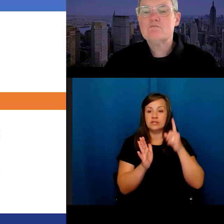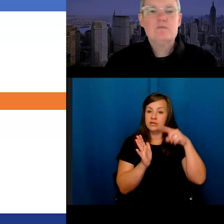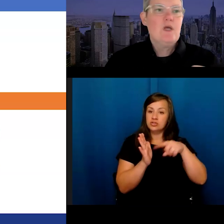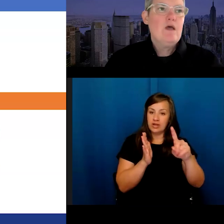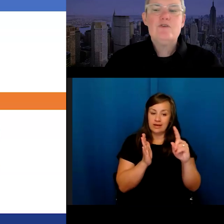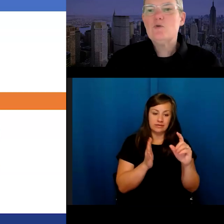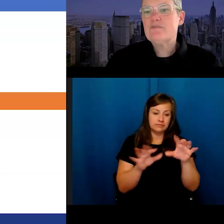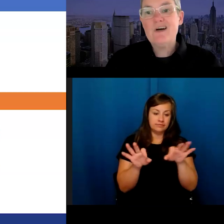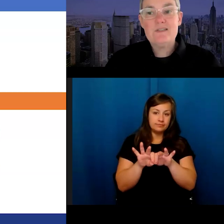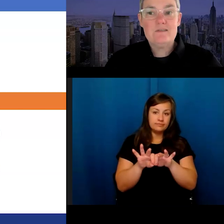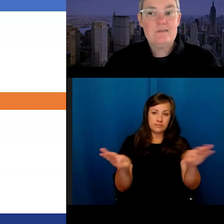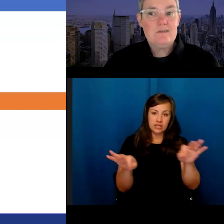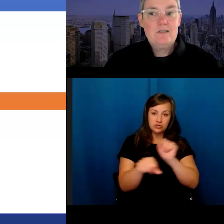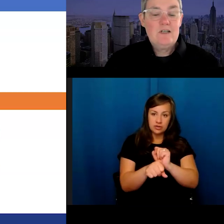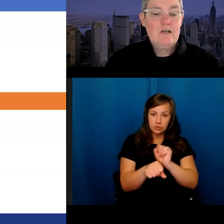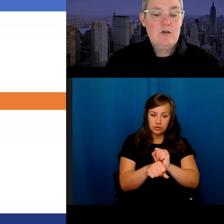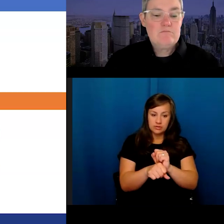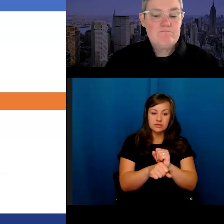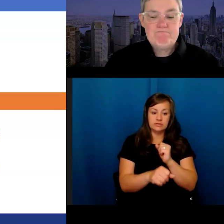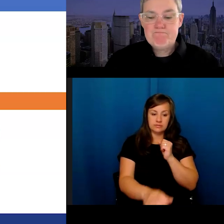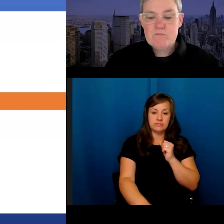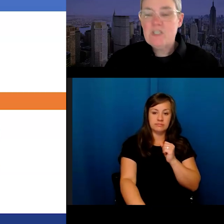works. You have gotten